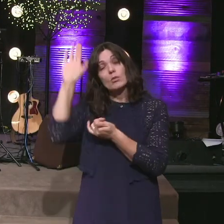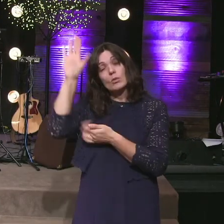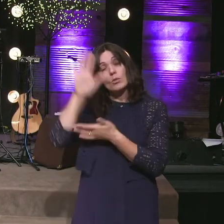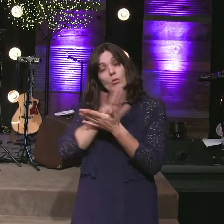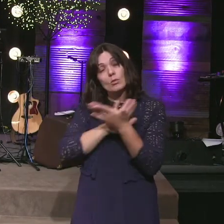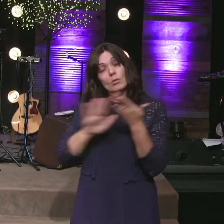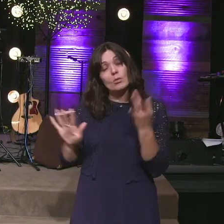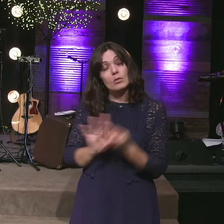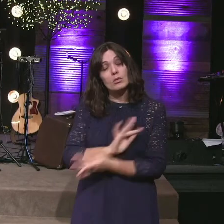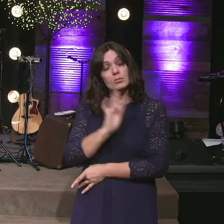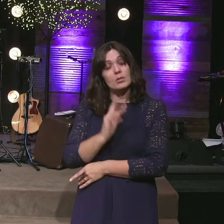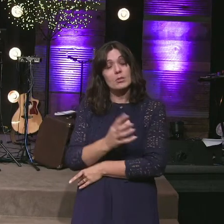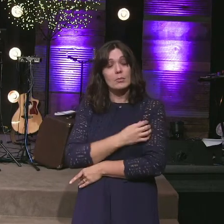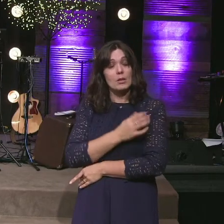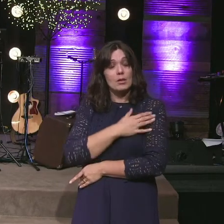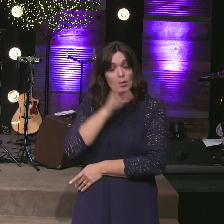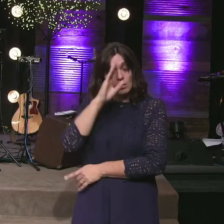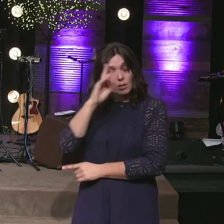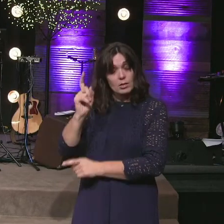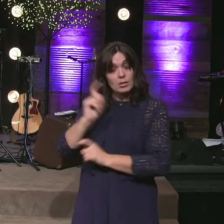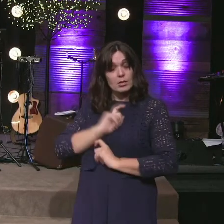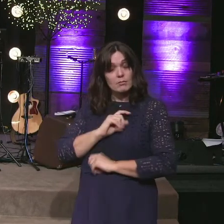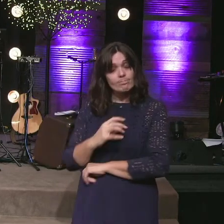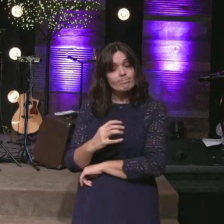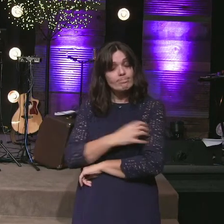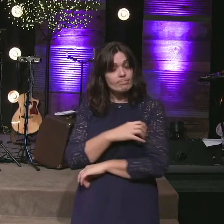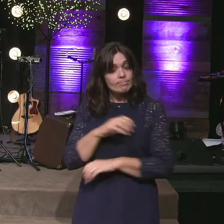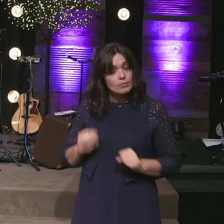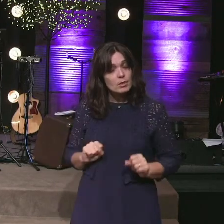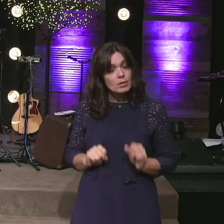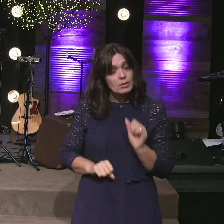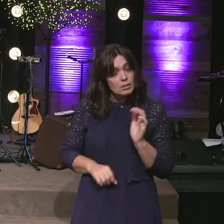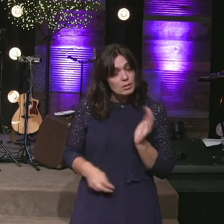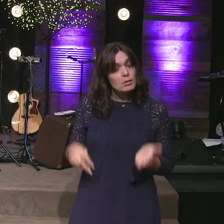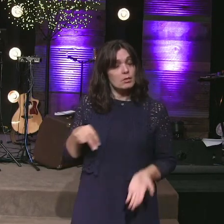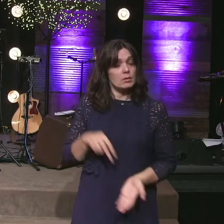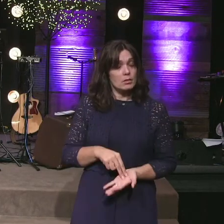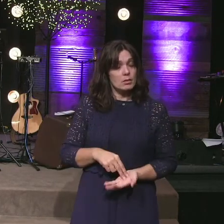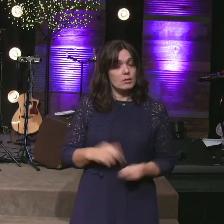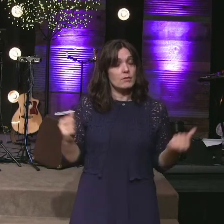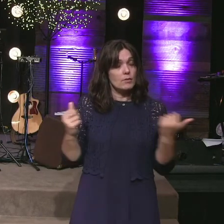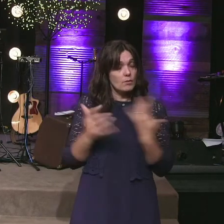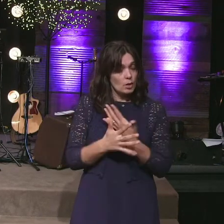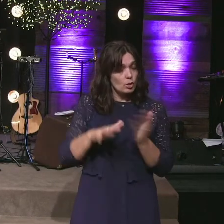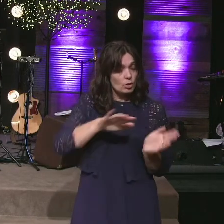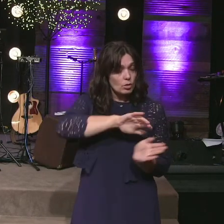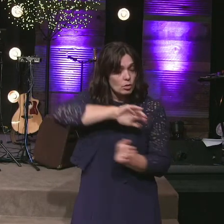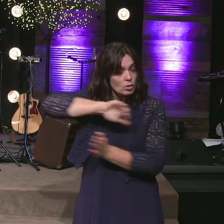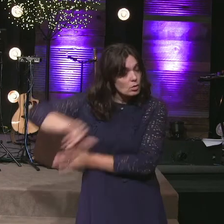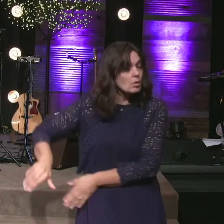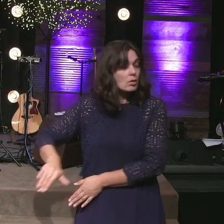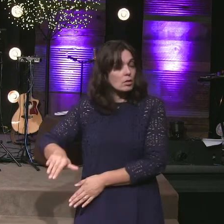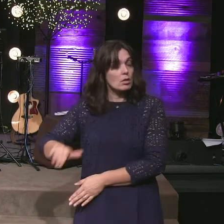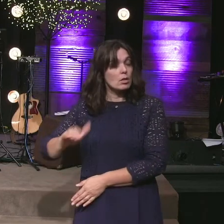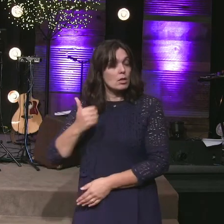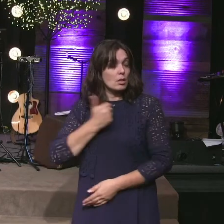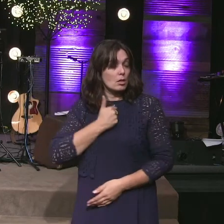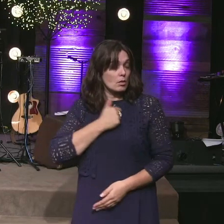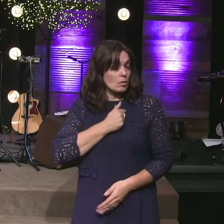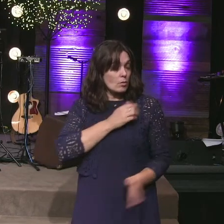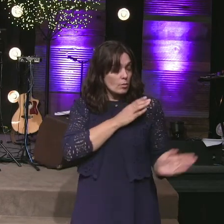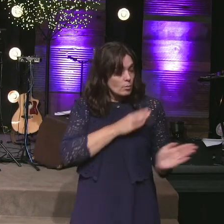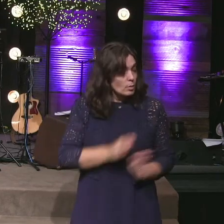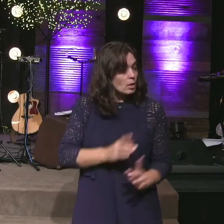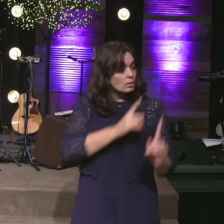you would anoint us to rise up, to lay fear aside, to give up our own agendas,